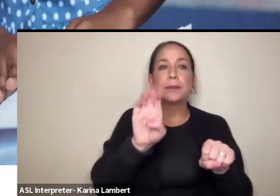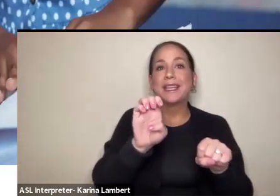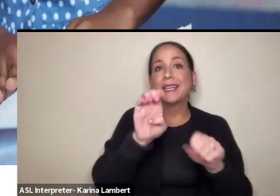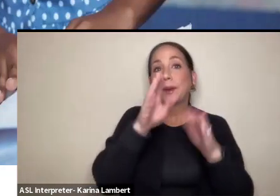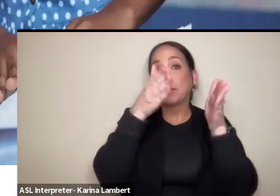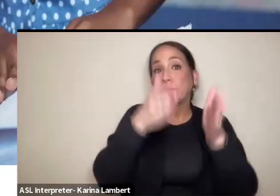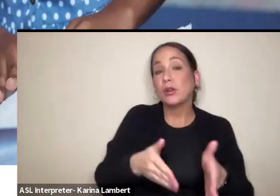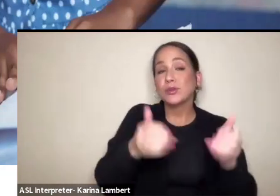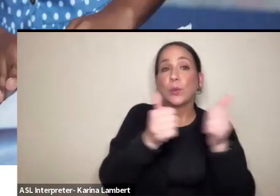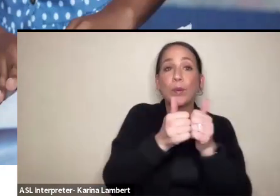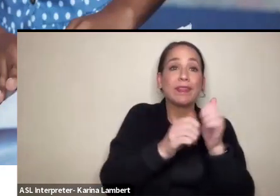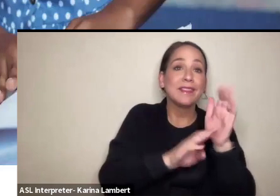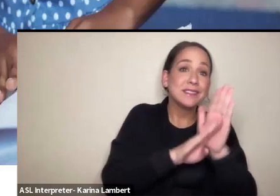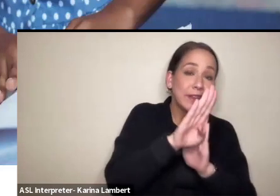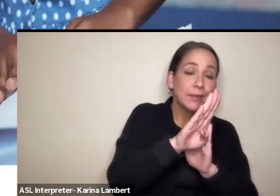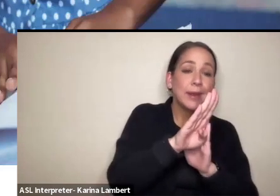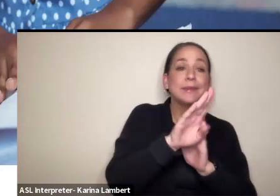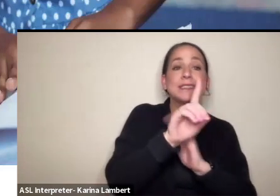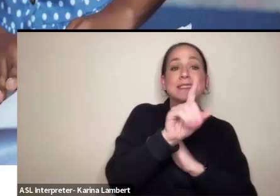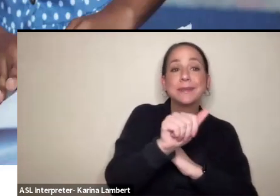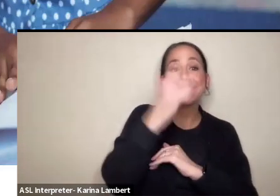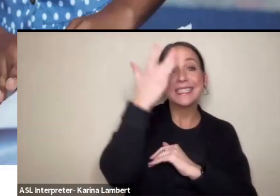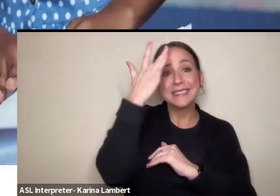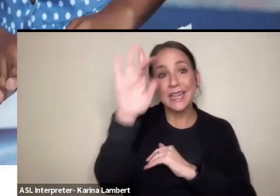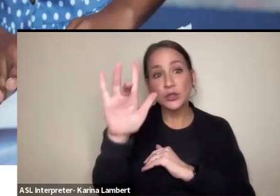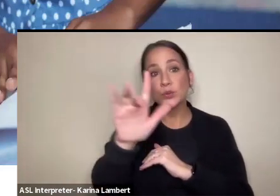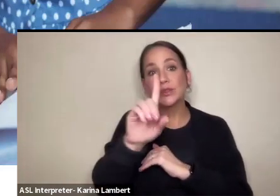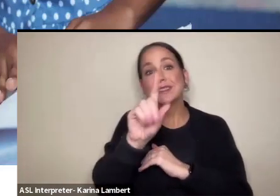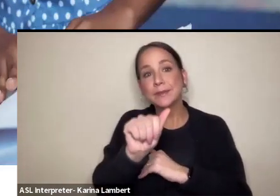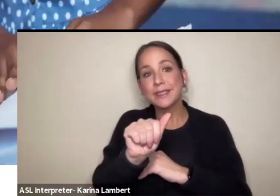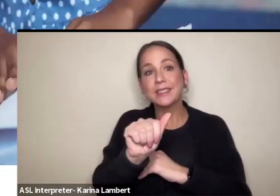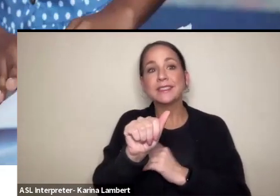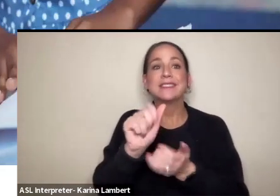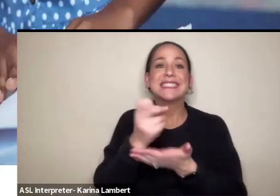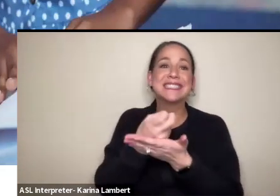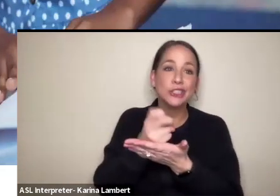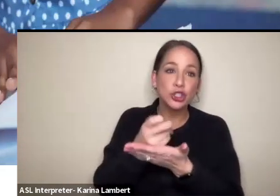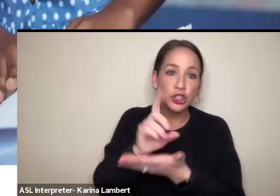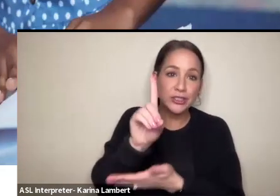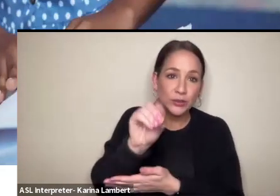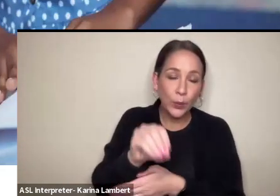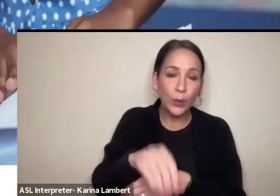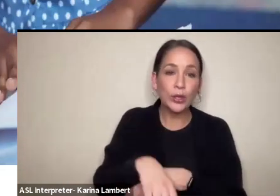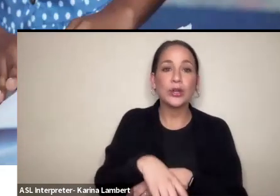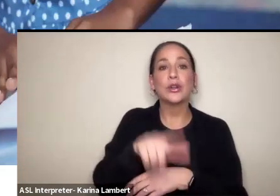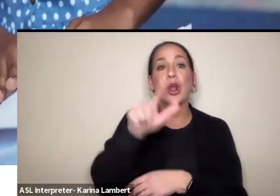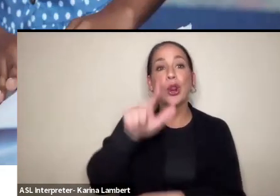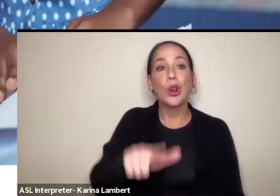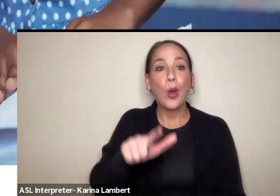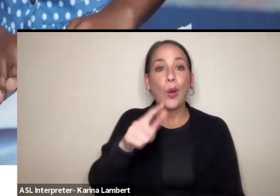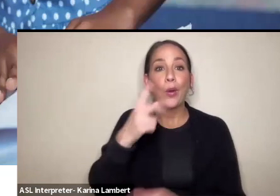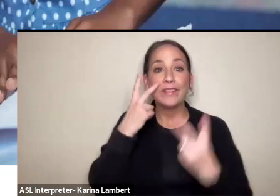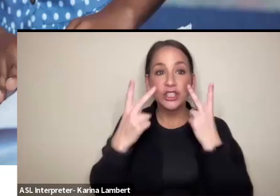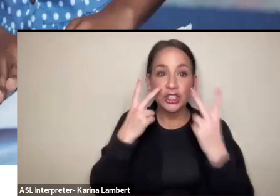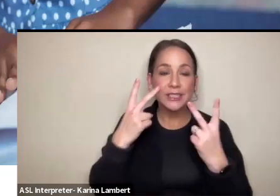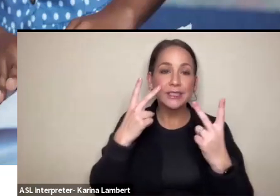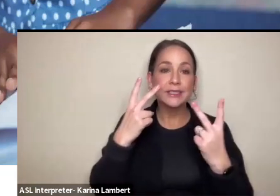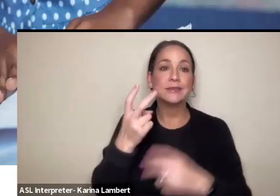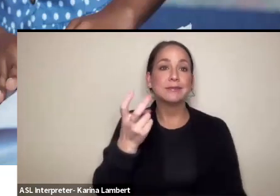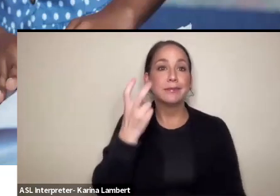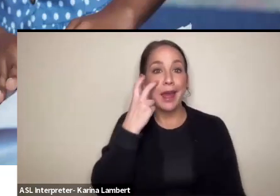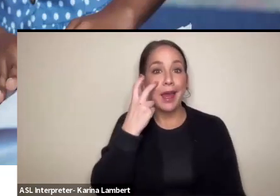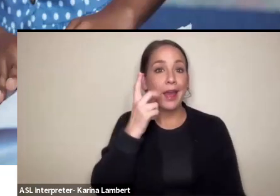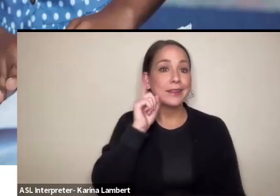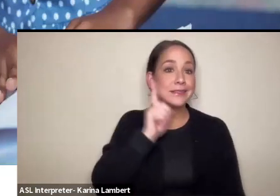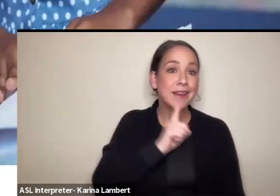developmental disability, an intellectual disability, seizure disorders, low vision, blindness, deafness,